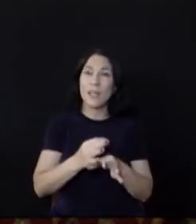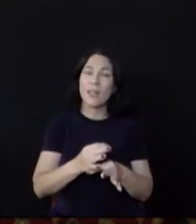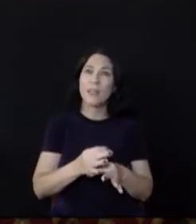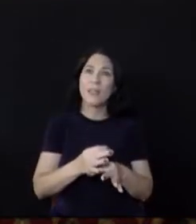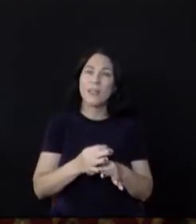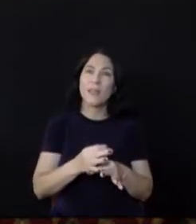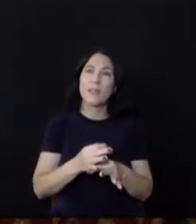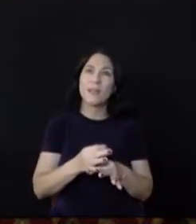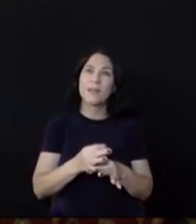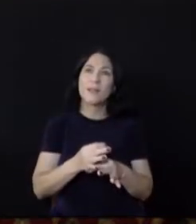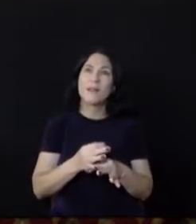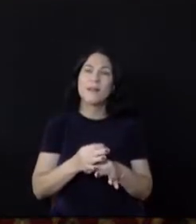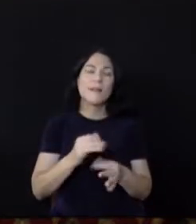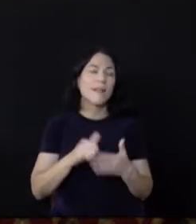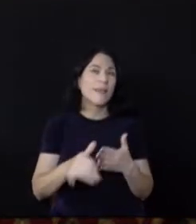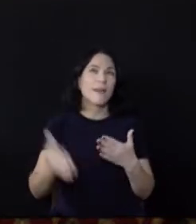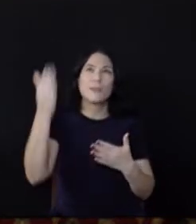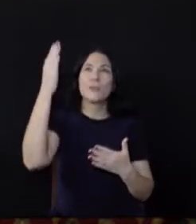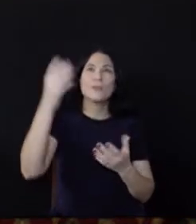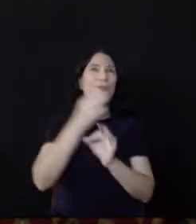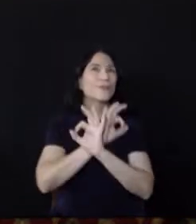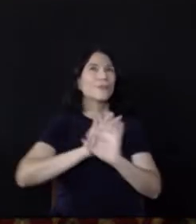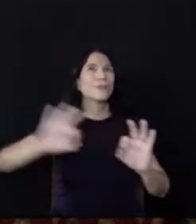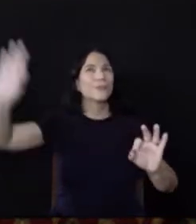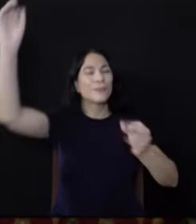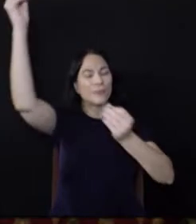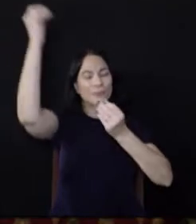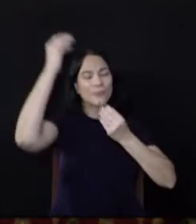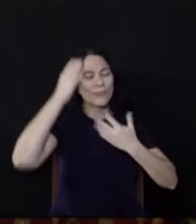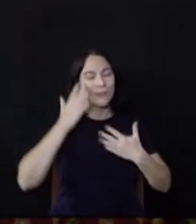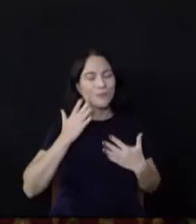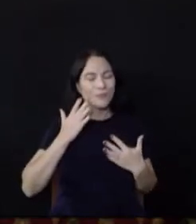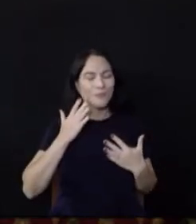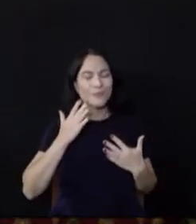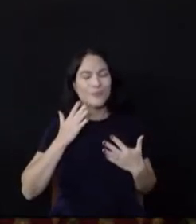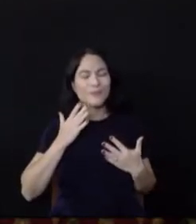faith that you so freely give.